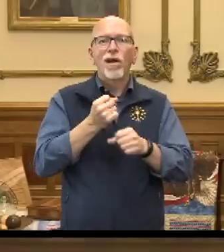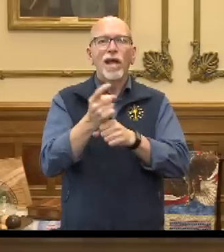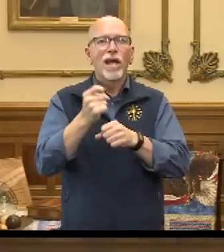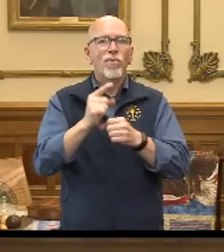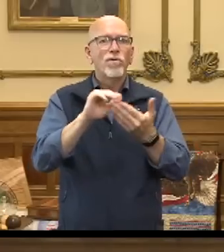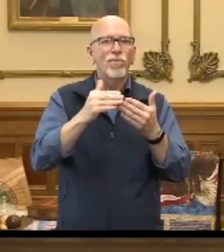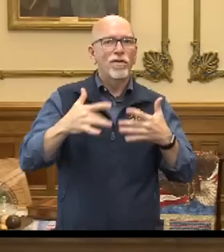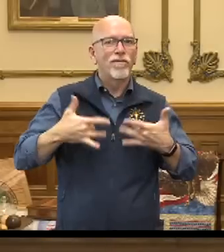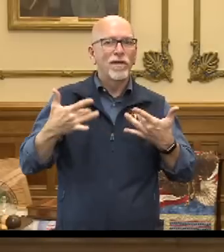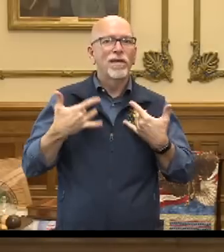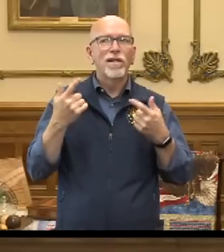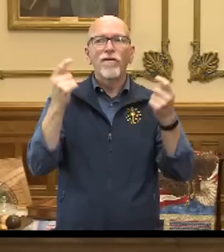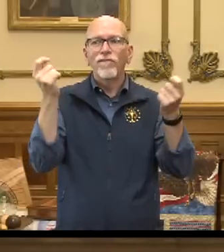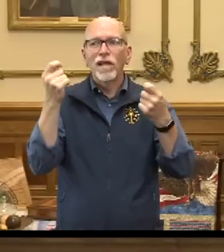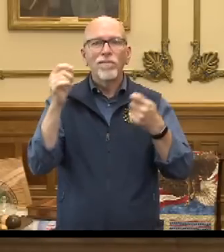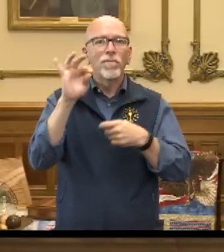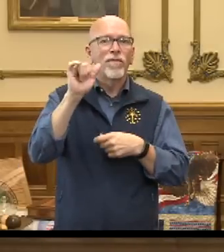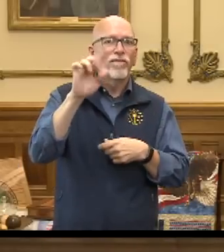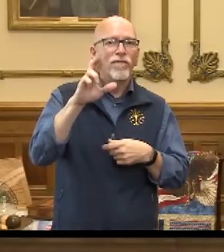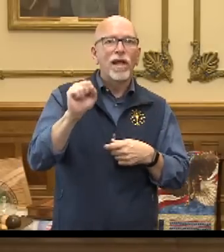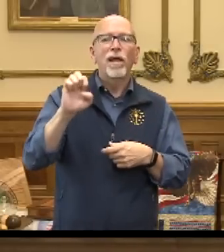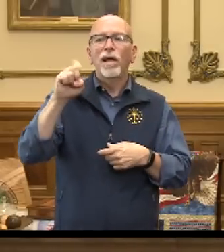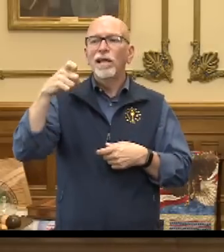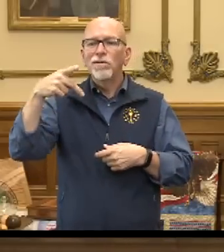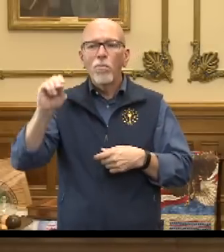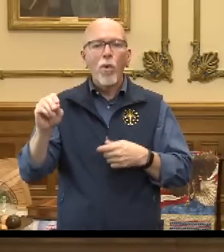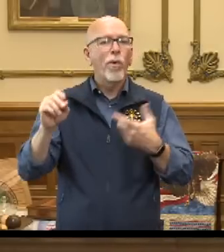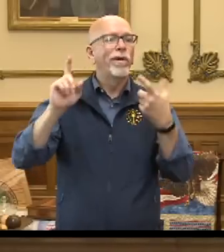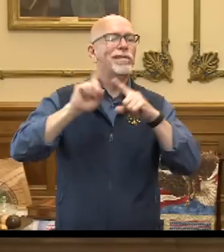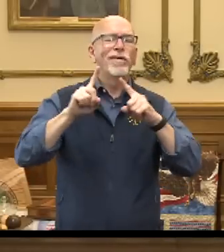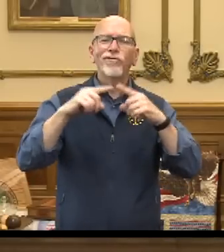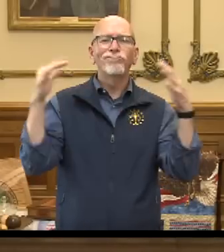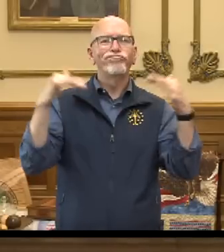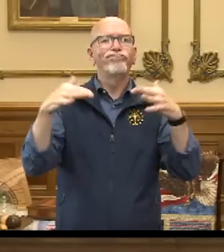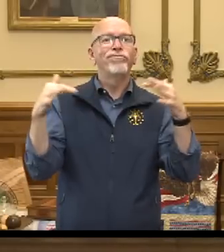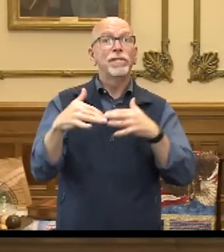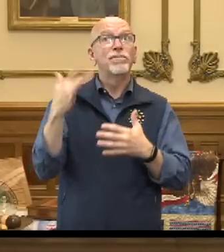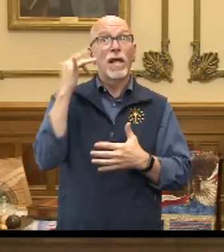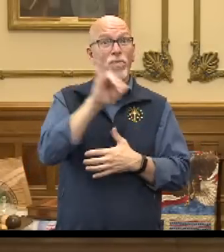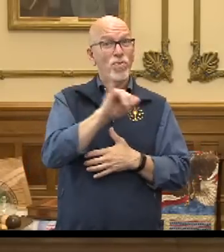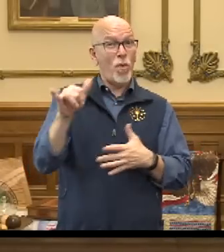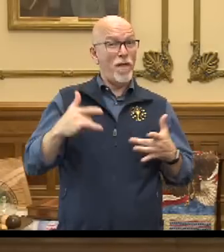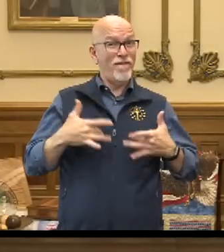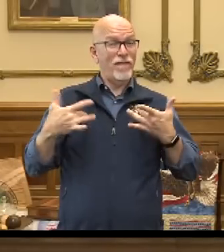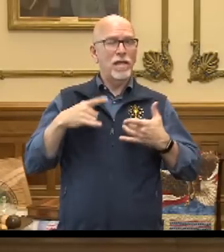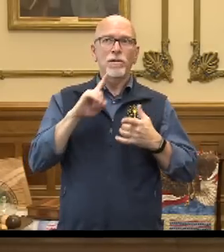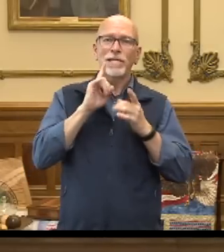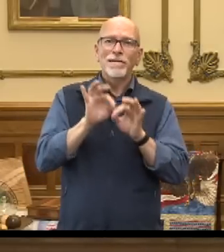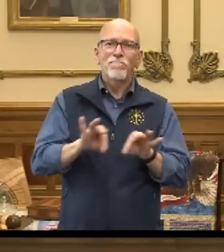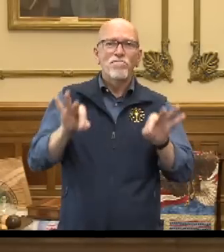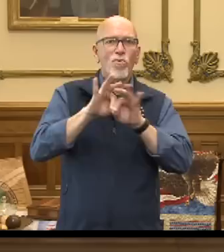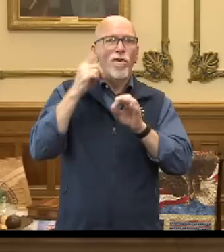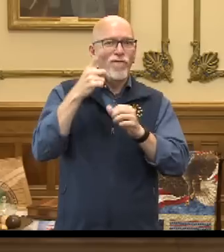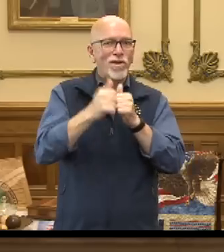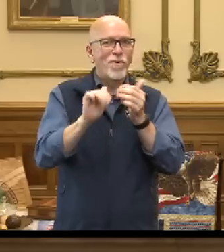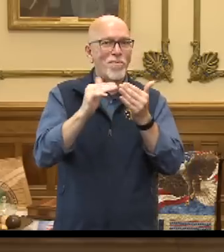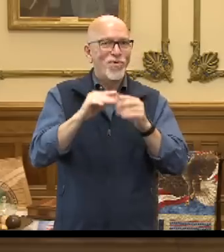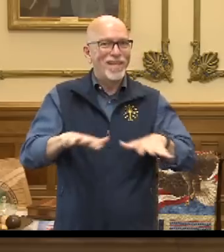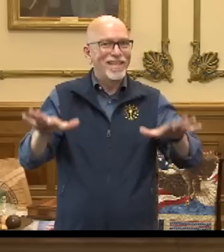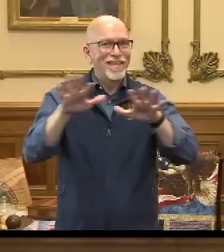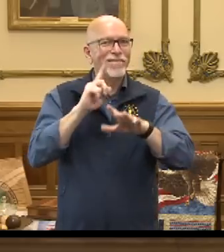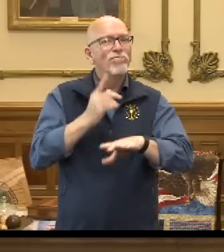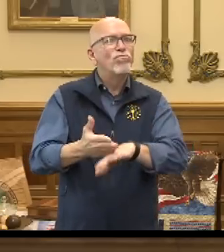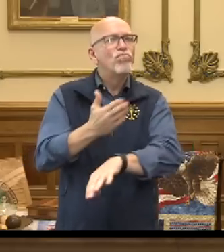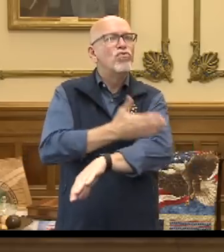events, festivals, fairs, and expos, and other gatherings, because these events are essential to communities to improve